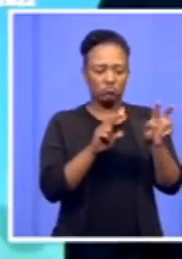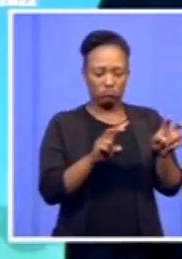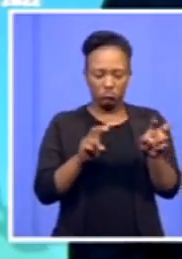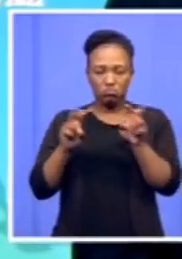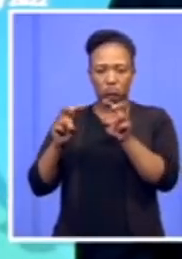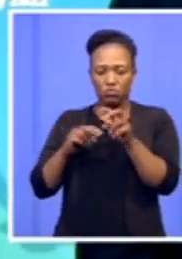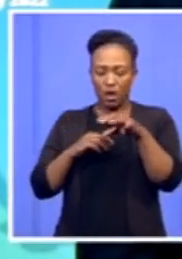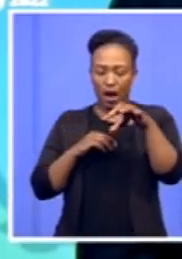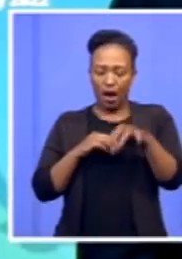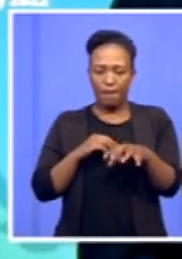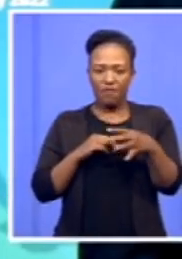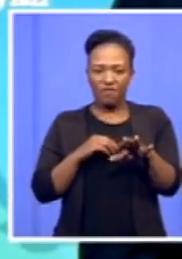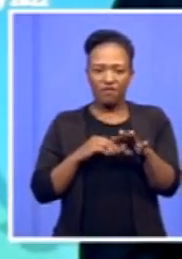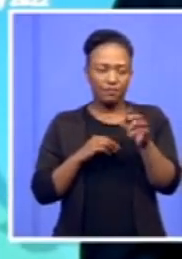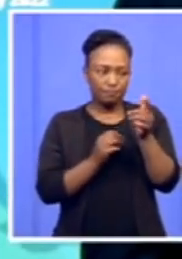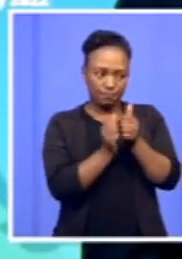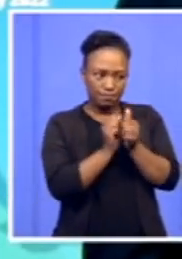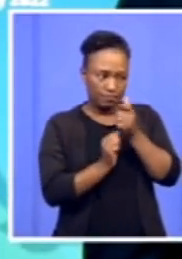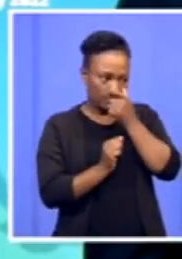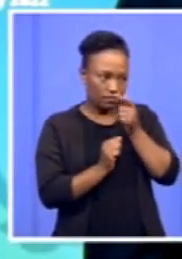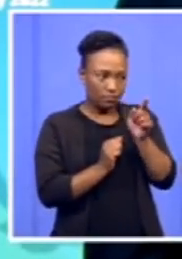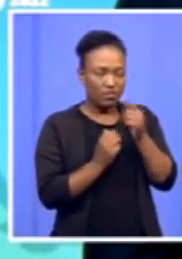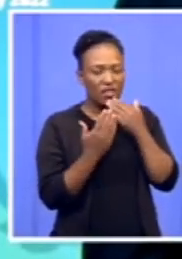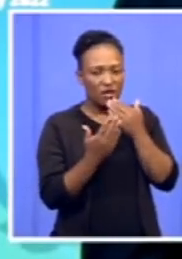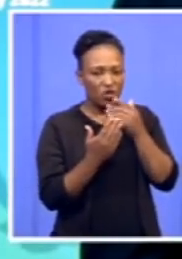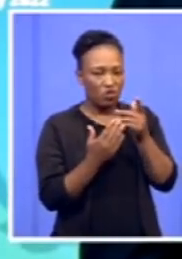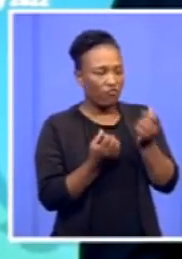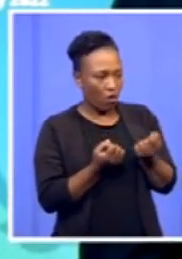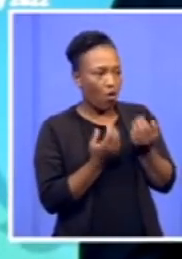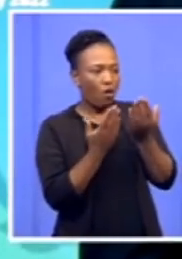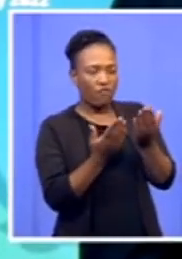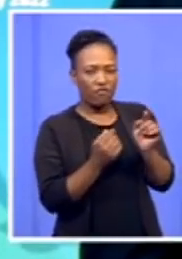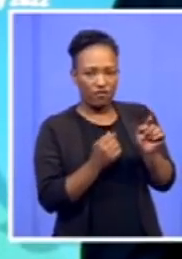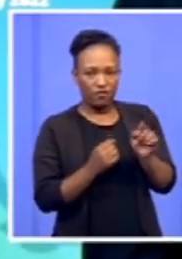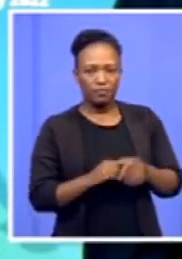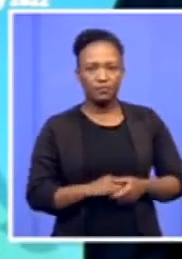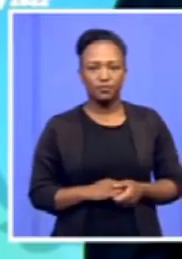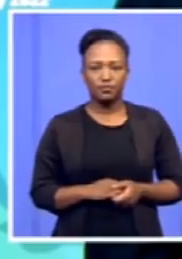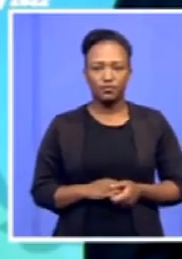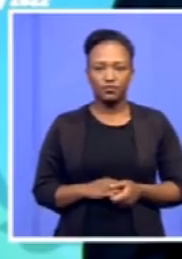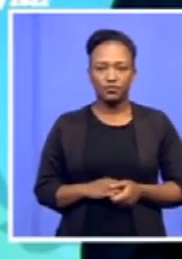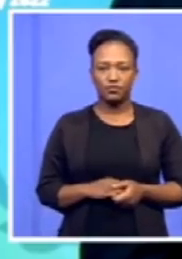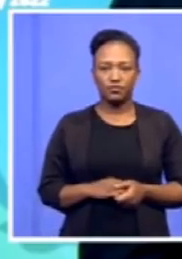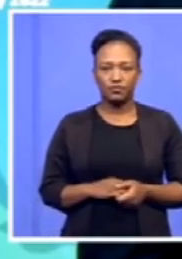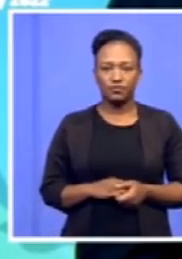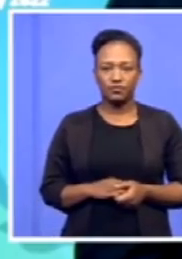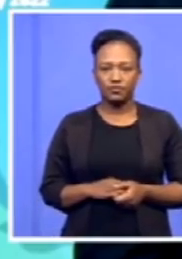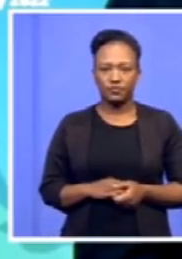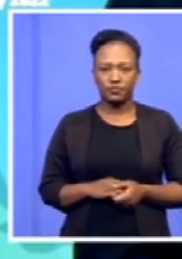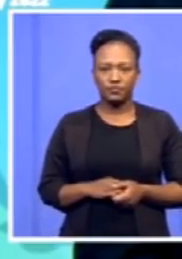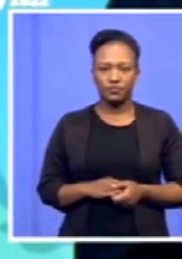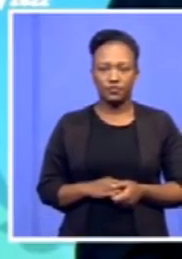to you for your generous offer. Your experience as the first hub in Africa. Je remercie